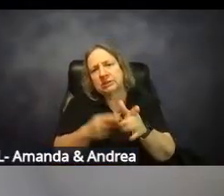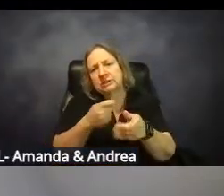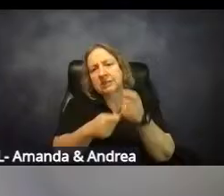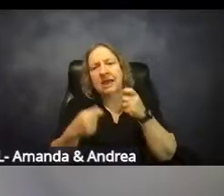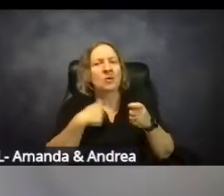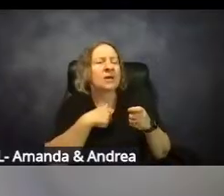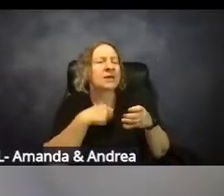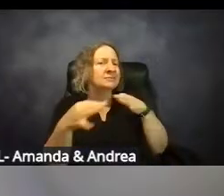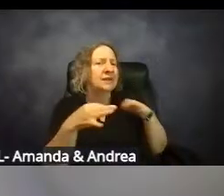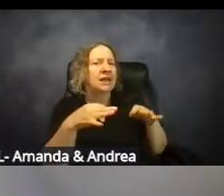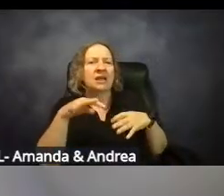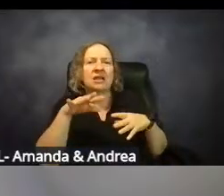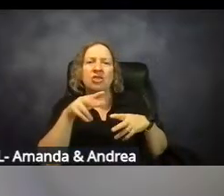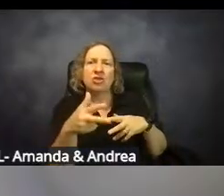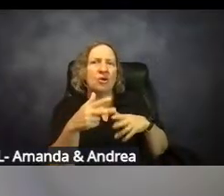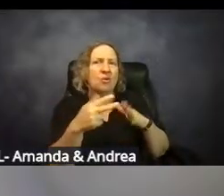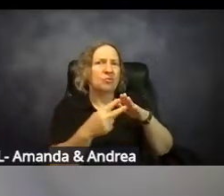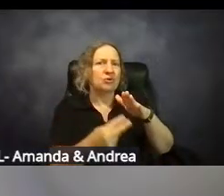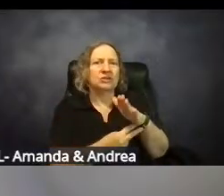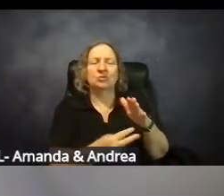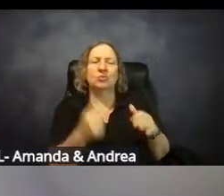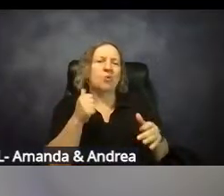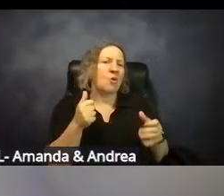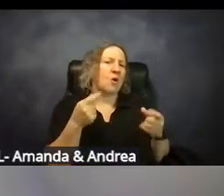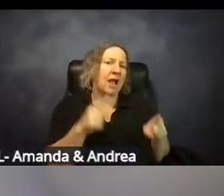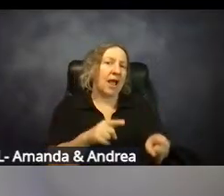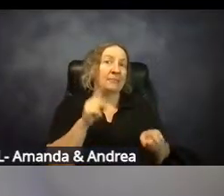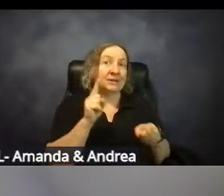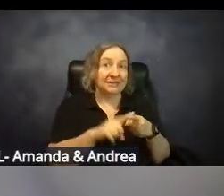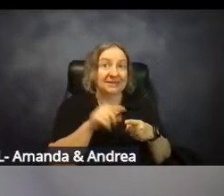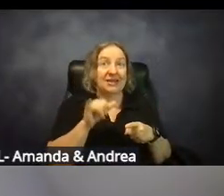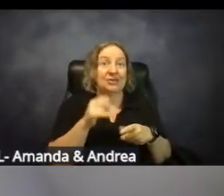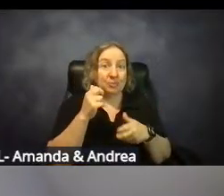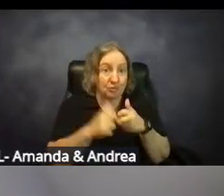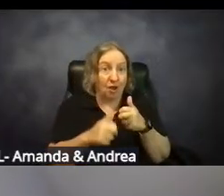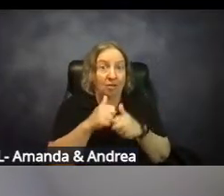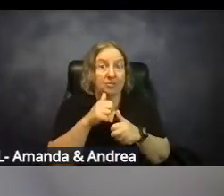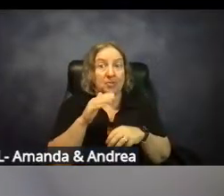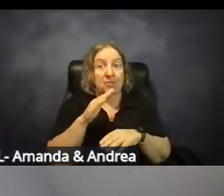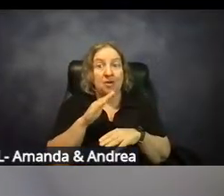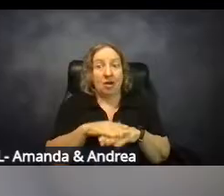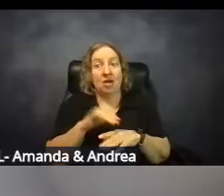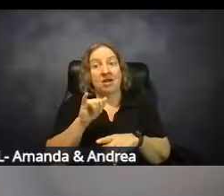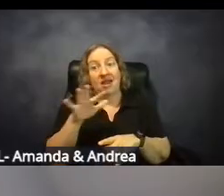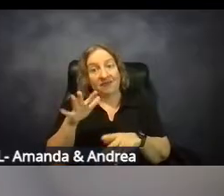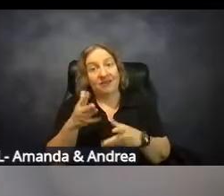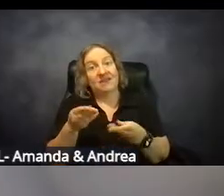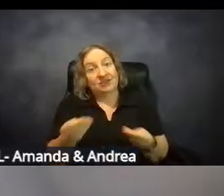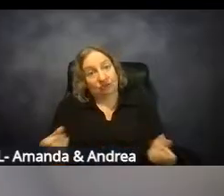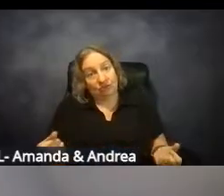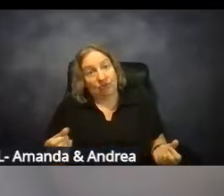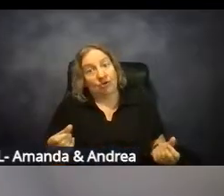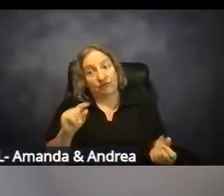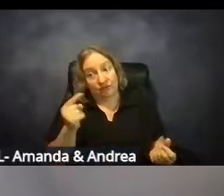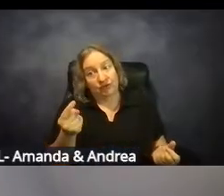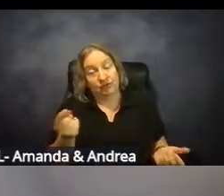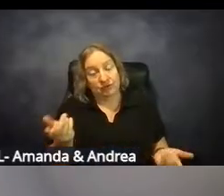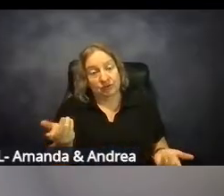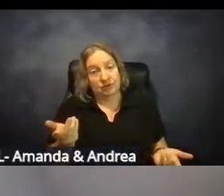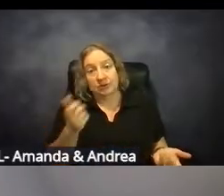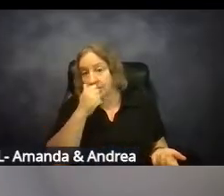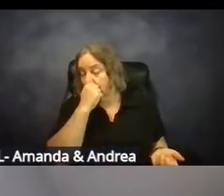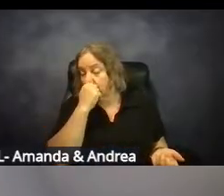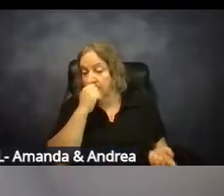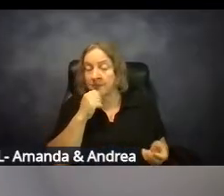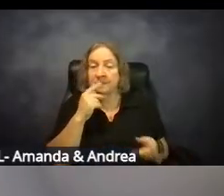folks a third bridge will not happen until this issue at I-5 gets settled. Some folks